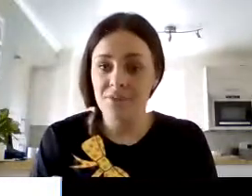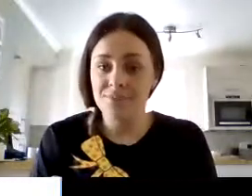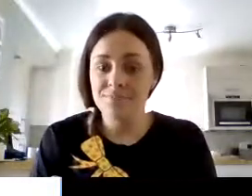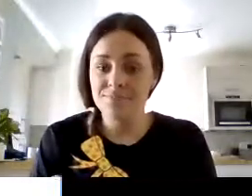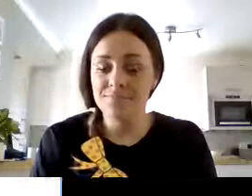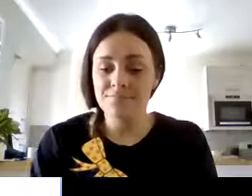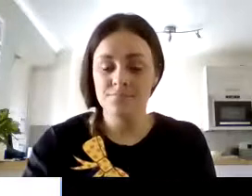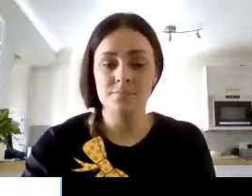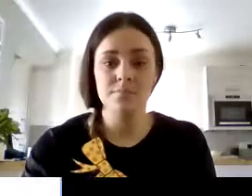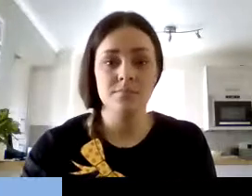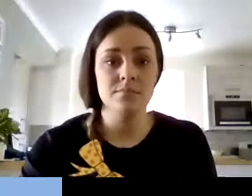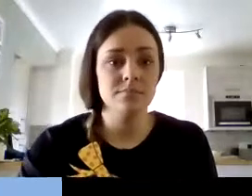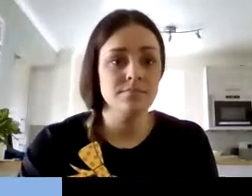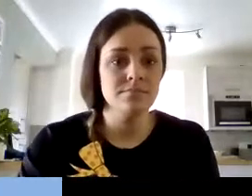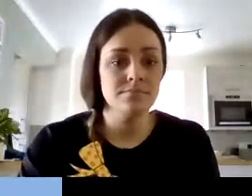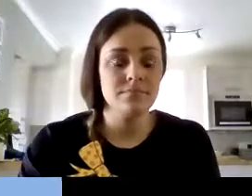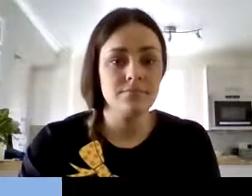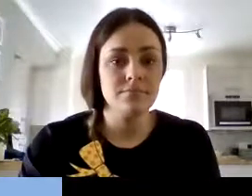Thank you.